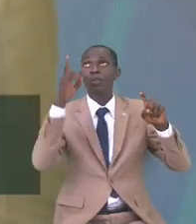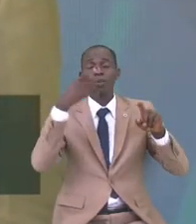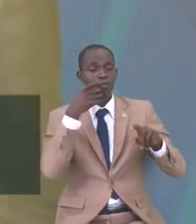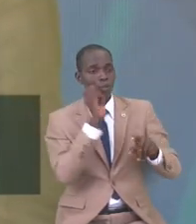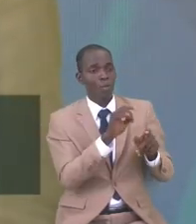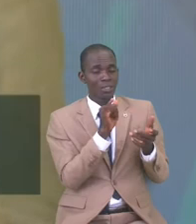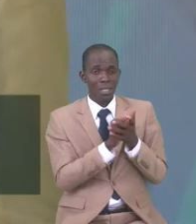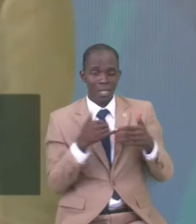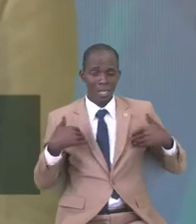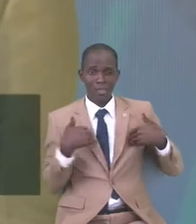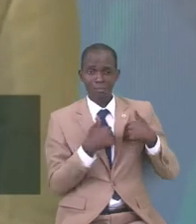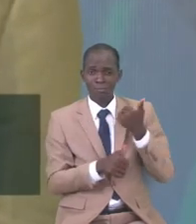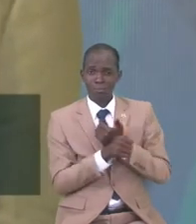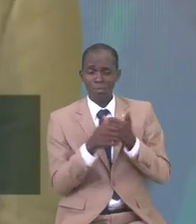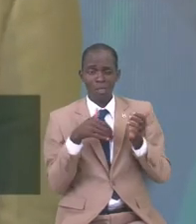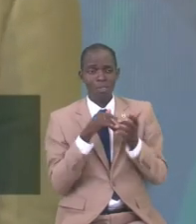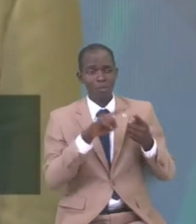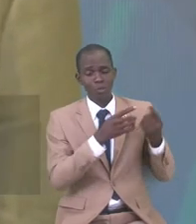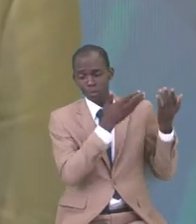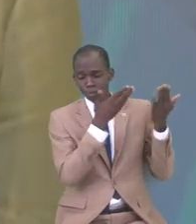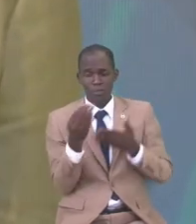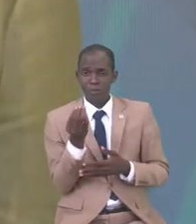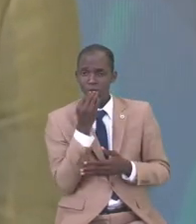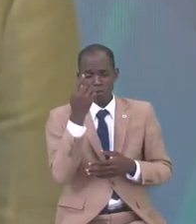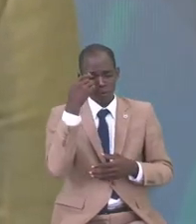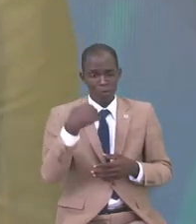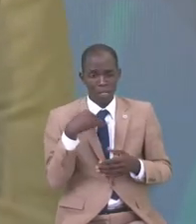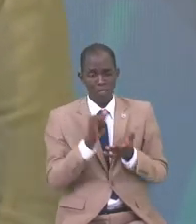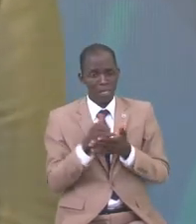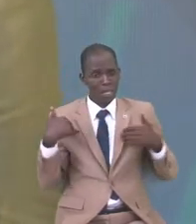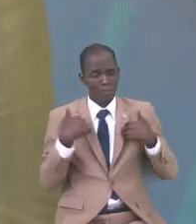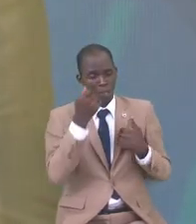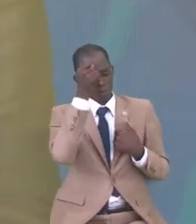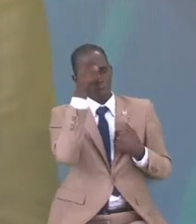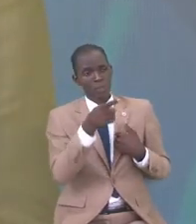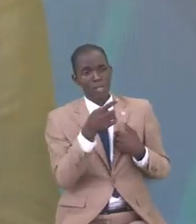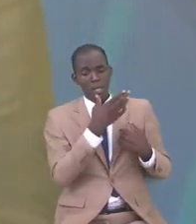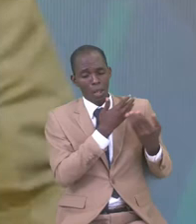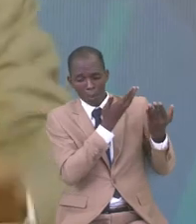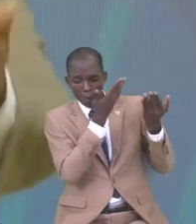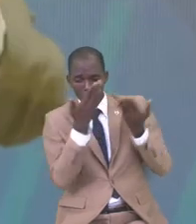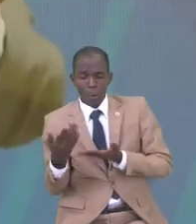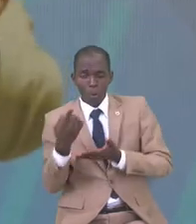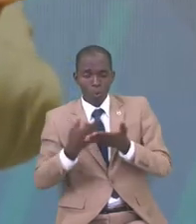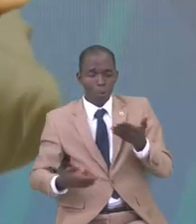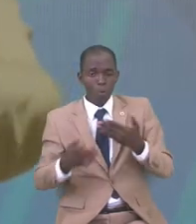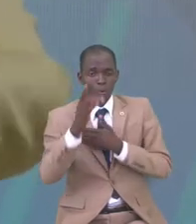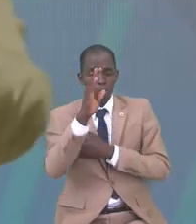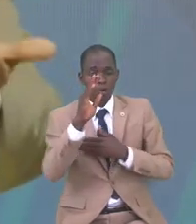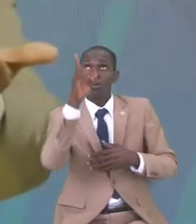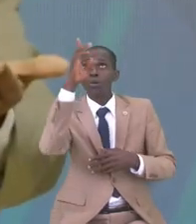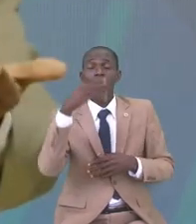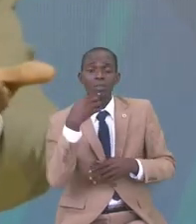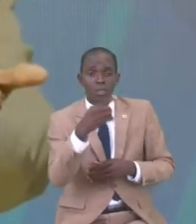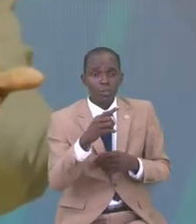feed you there, and those ravens will understand, and they did what God commanded them to do. Now the widow